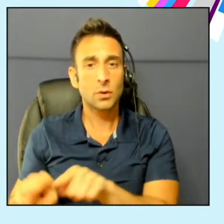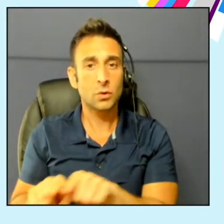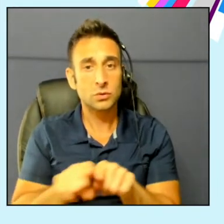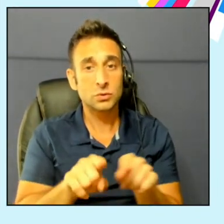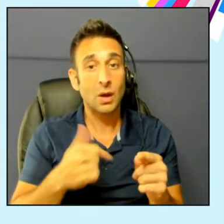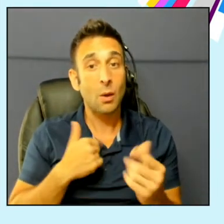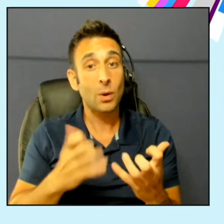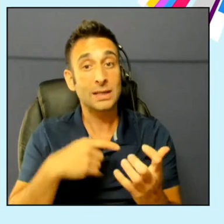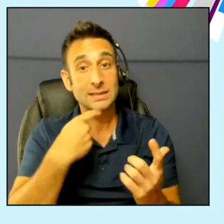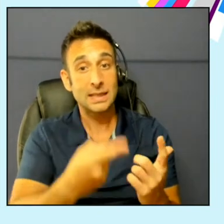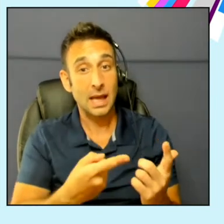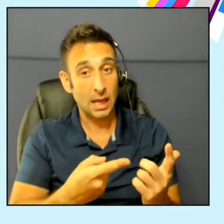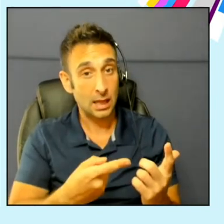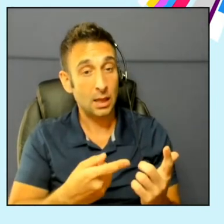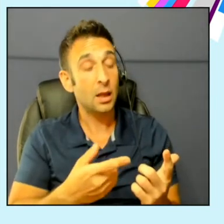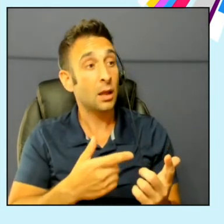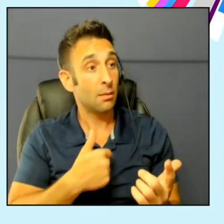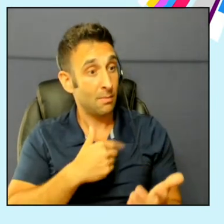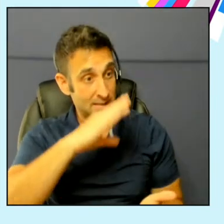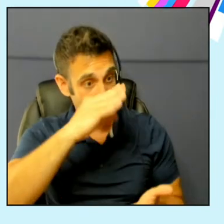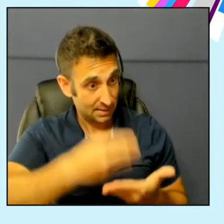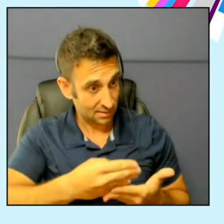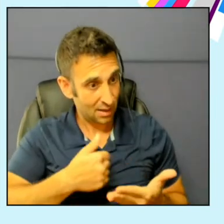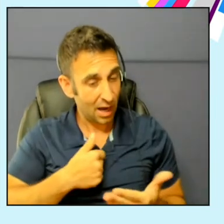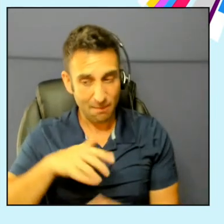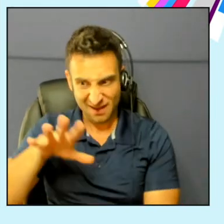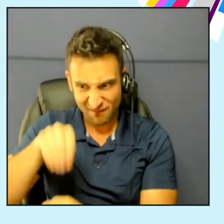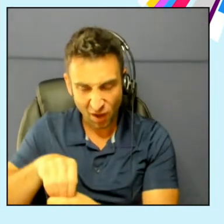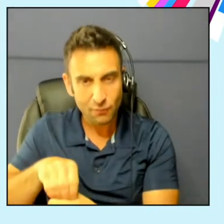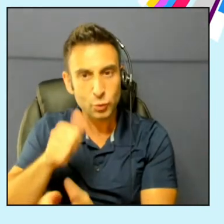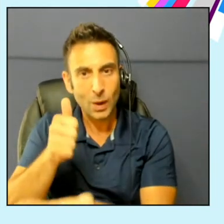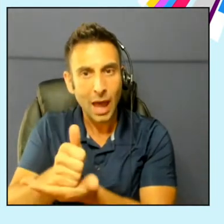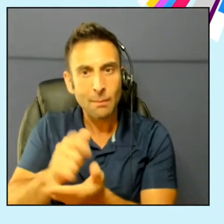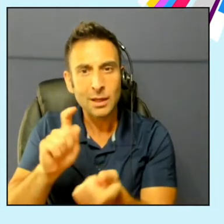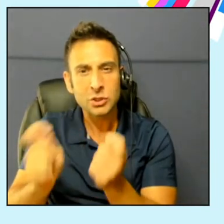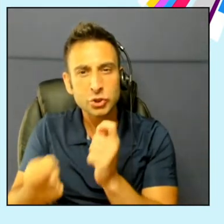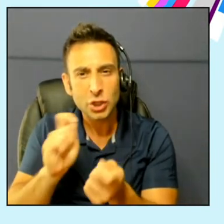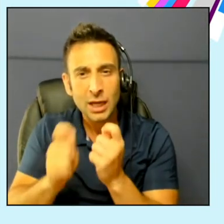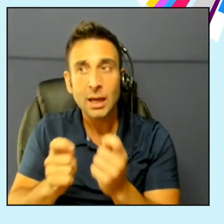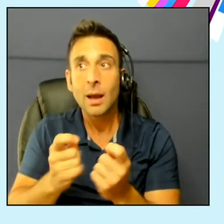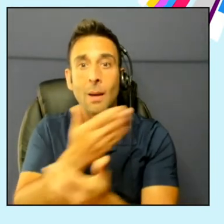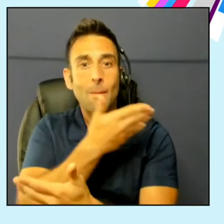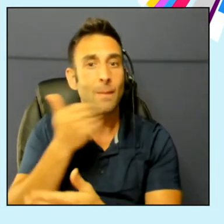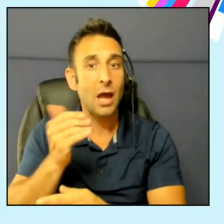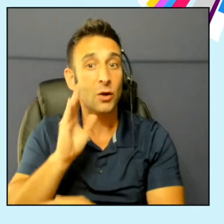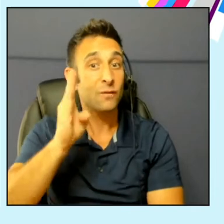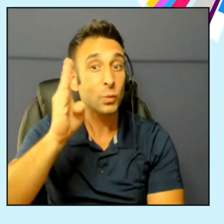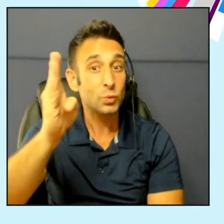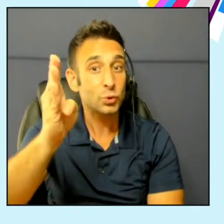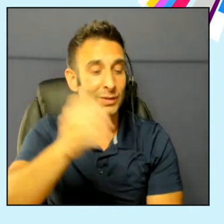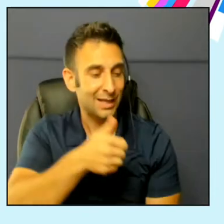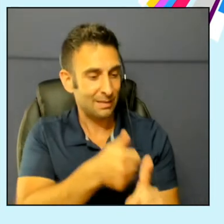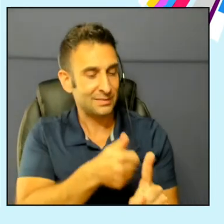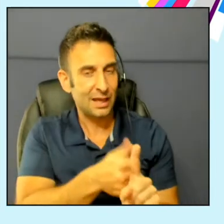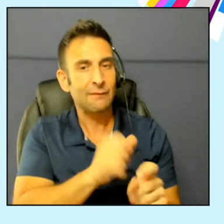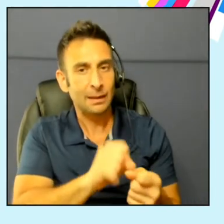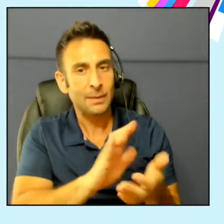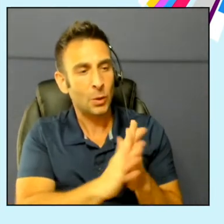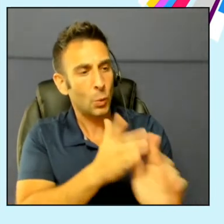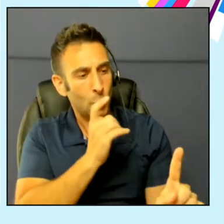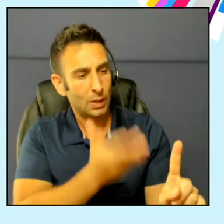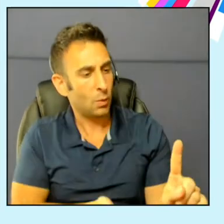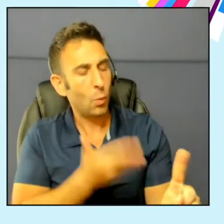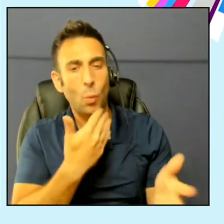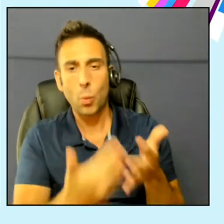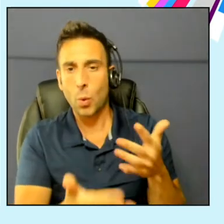have been an active participant in shaping a brighter future so that he can be himself, whatever